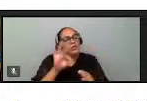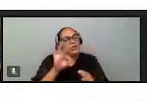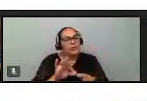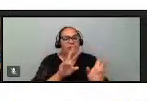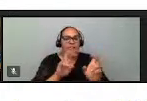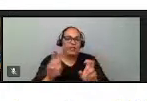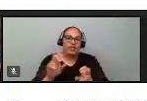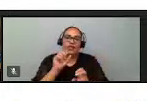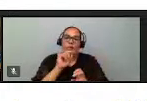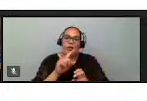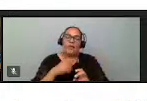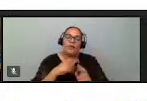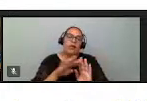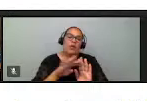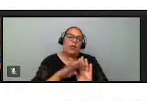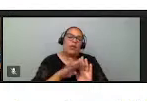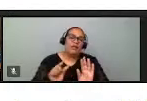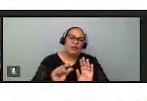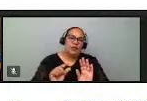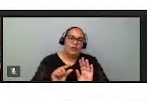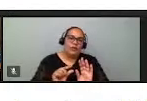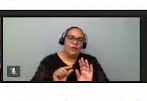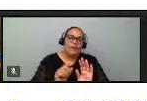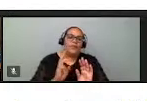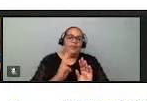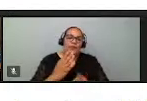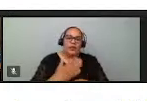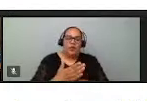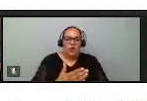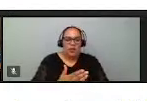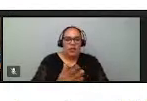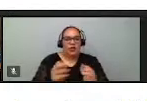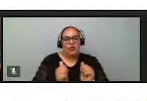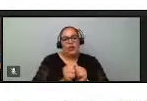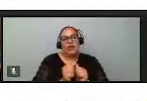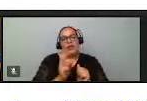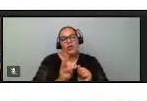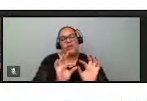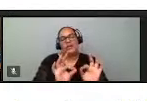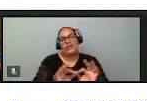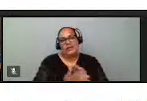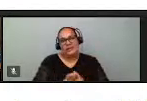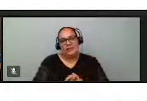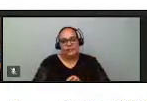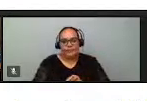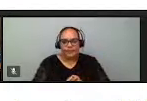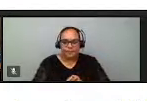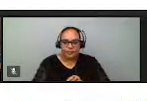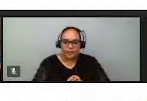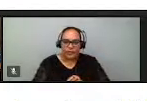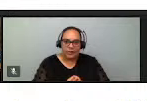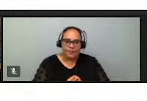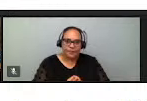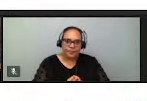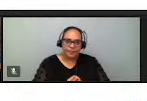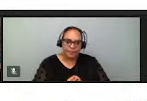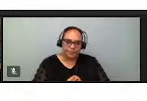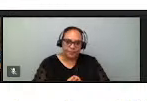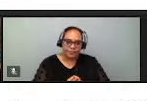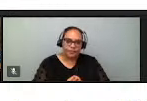issues which I'll list in a moment and we are working together on that so we